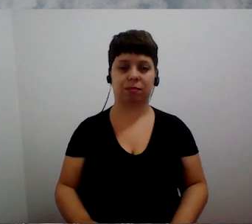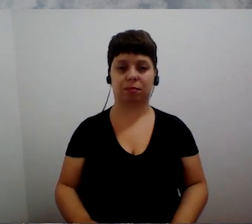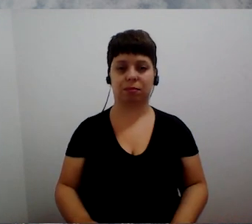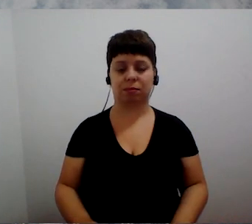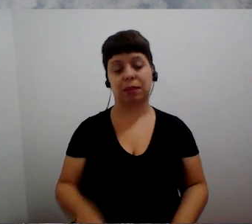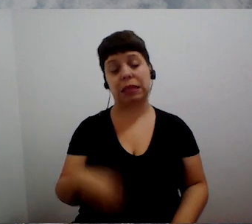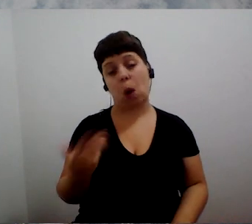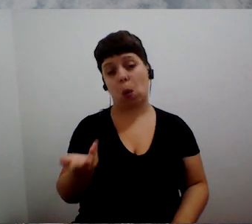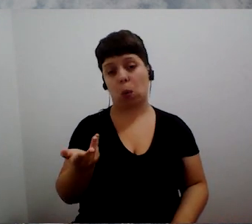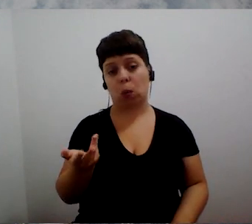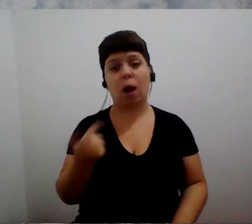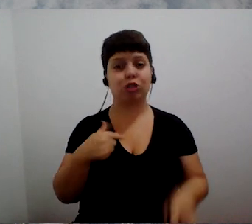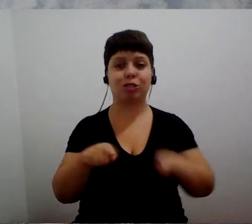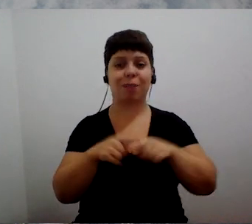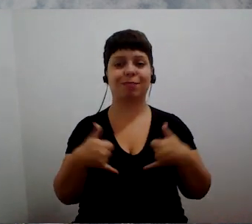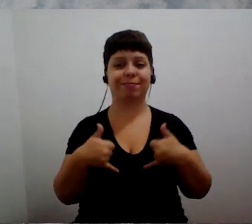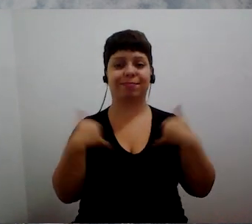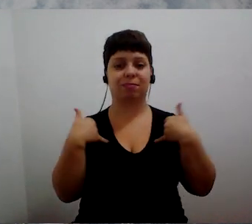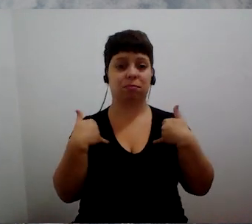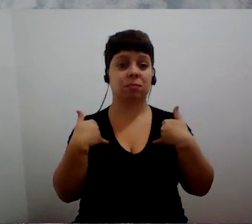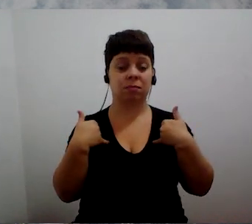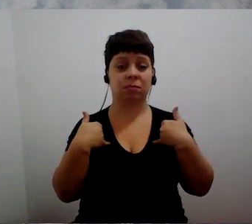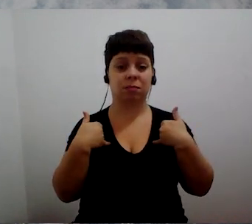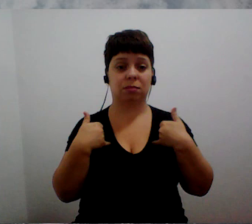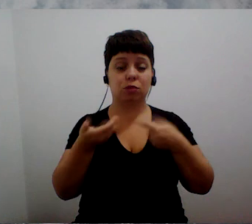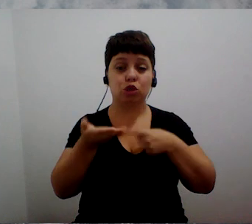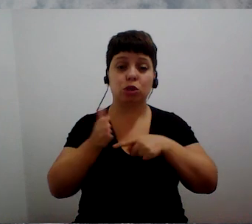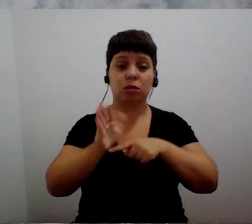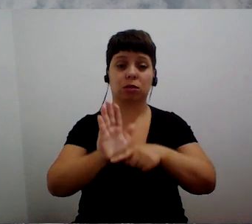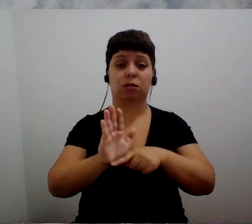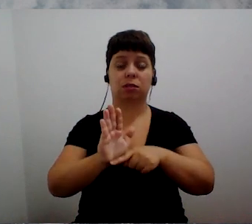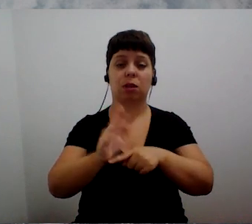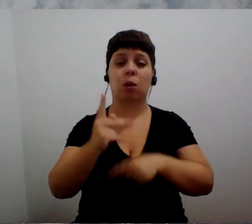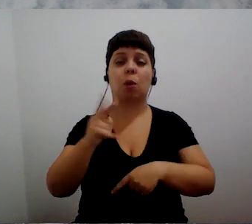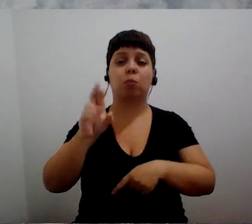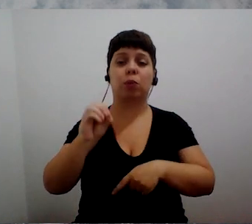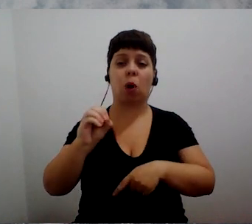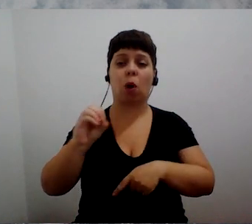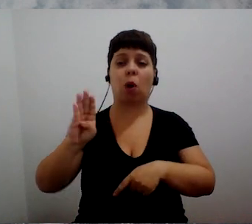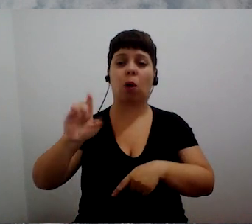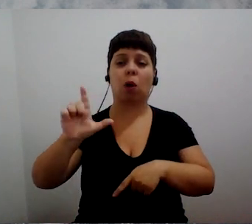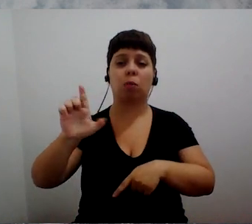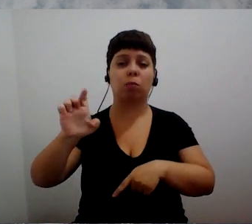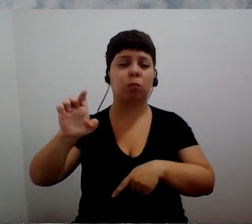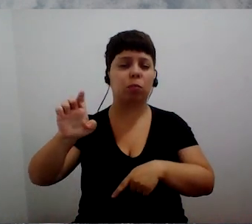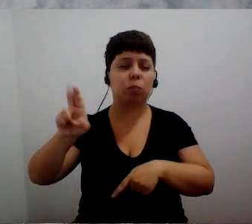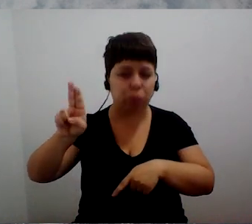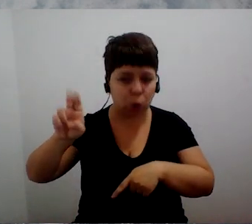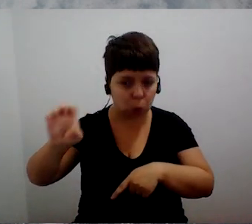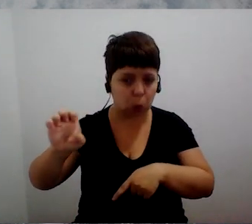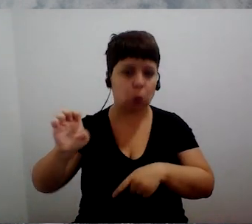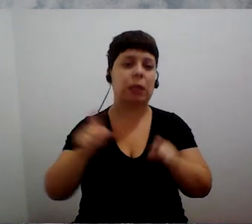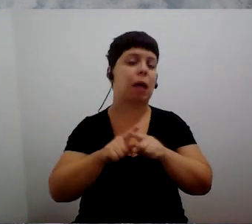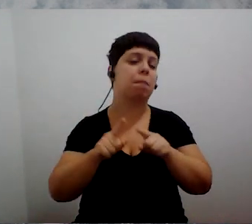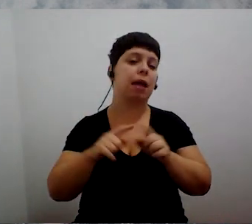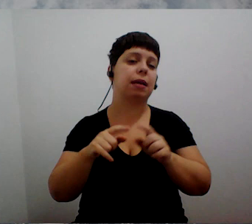plastic pollution from land-based sources. And I mean, we're also proud to contribute to the